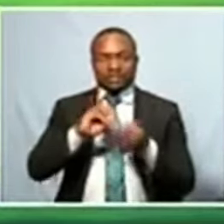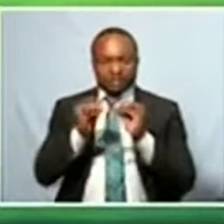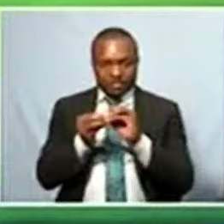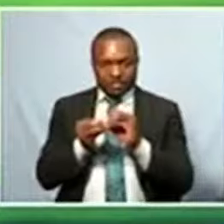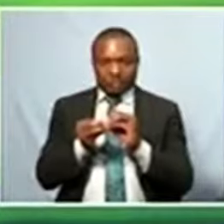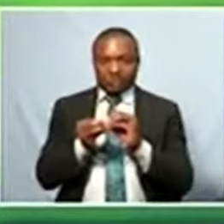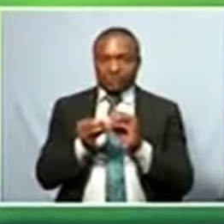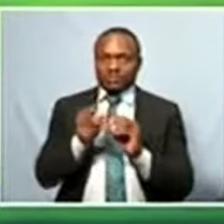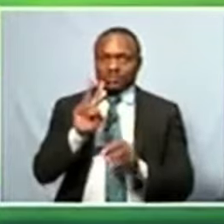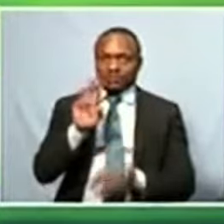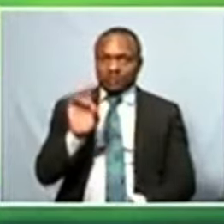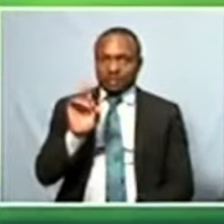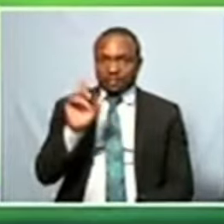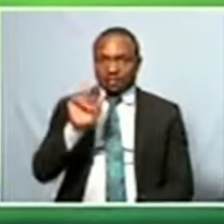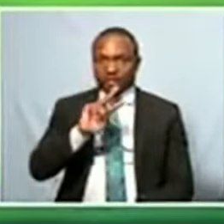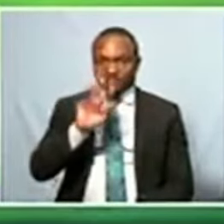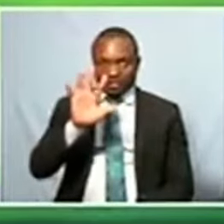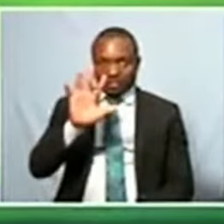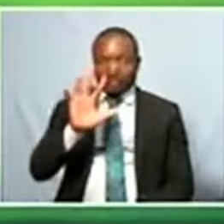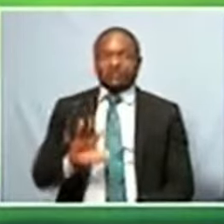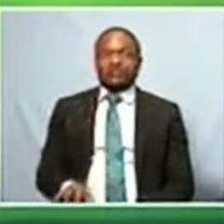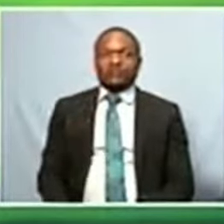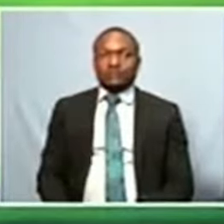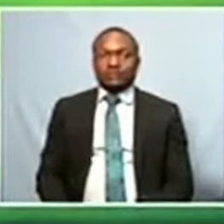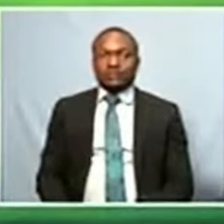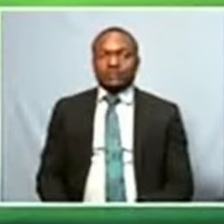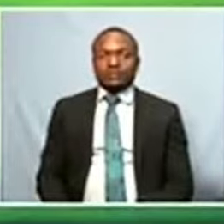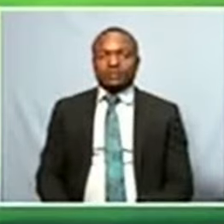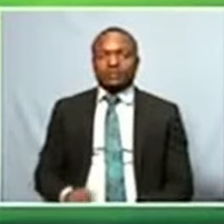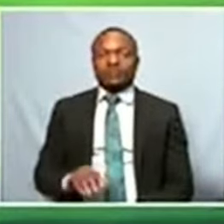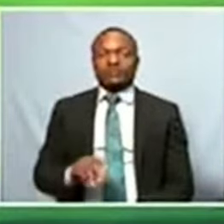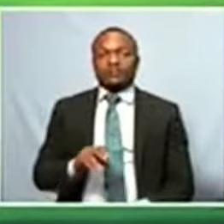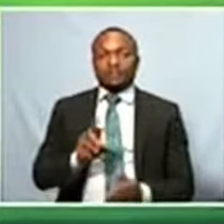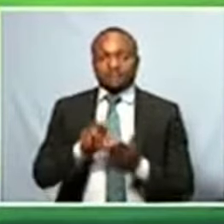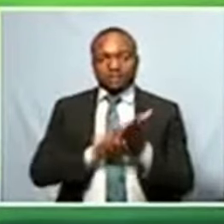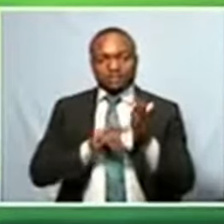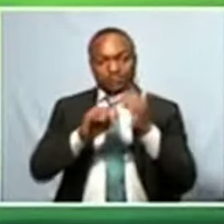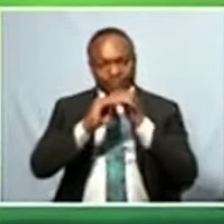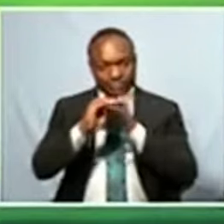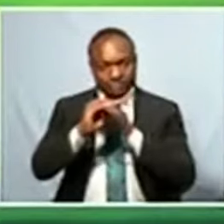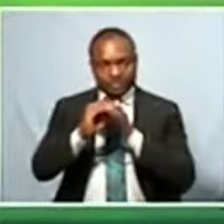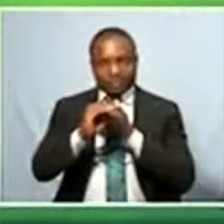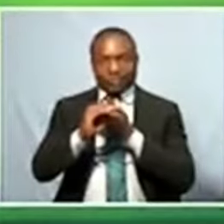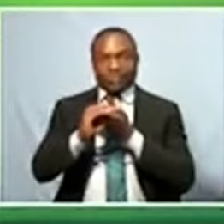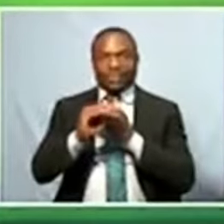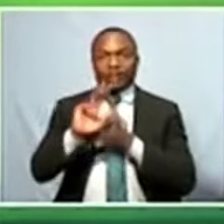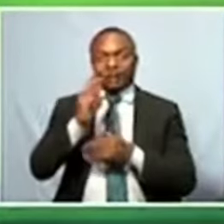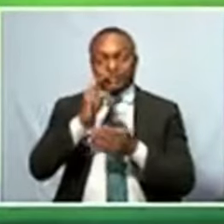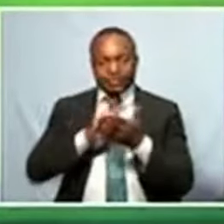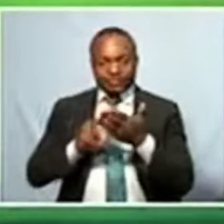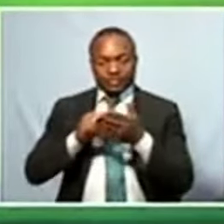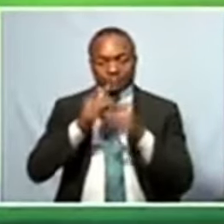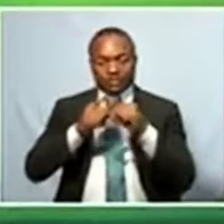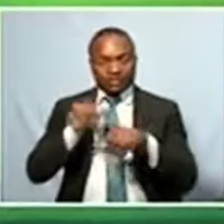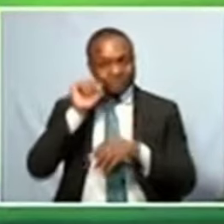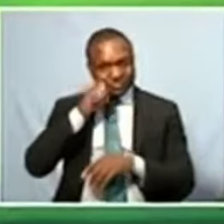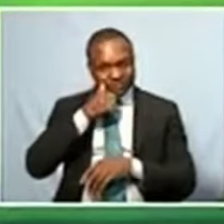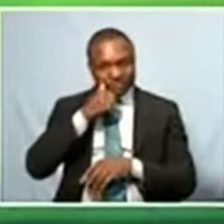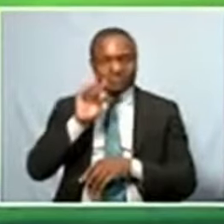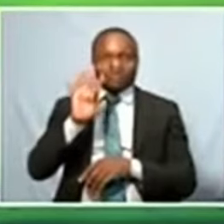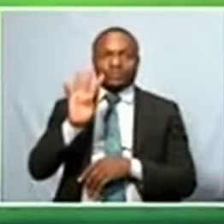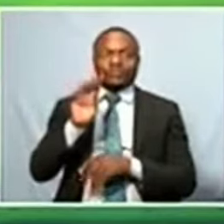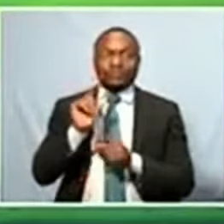Bill number 28 of 2025 was also considered at a report stage, and a third reading to be taken tomorrow,